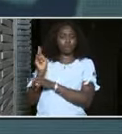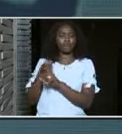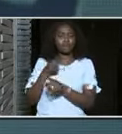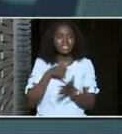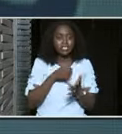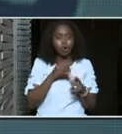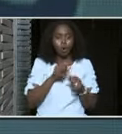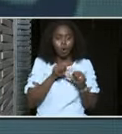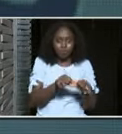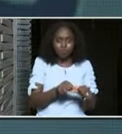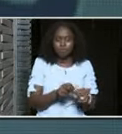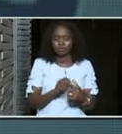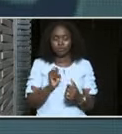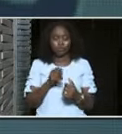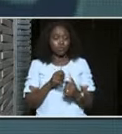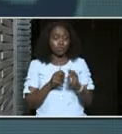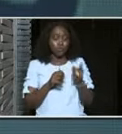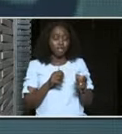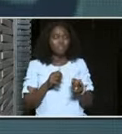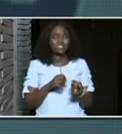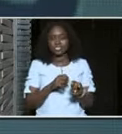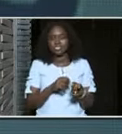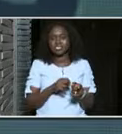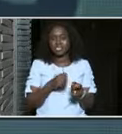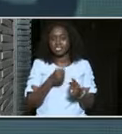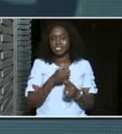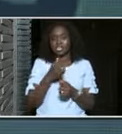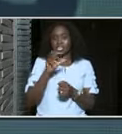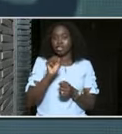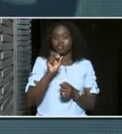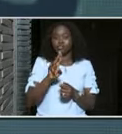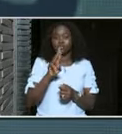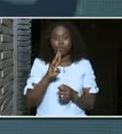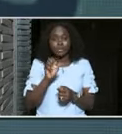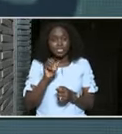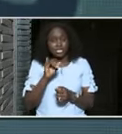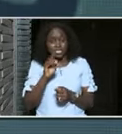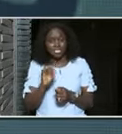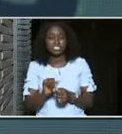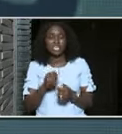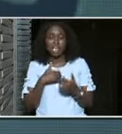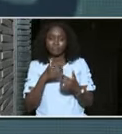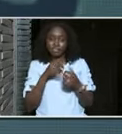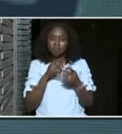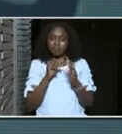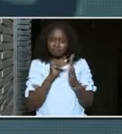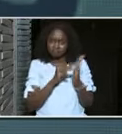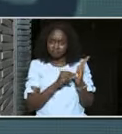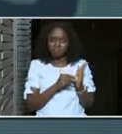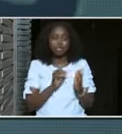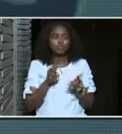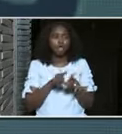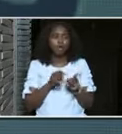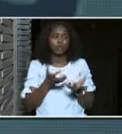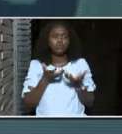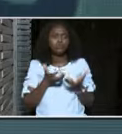the header farmer issue. Of course, subsidy has been mentioned. I want to also ask him how he intends to finance all this